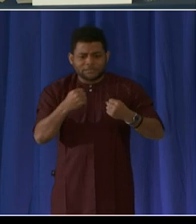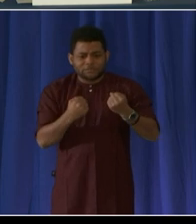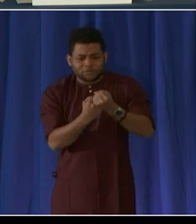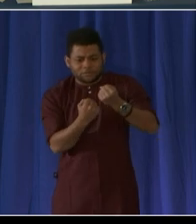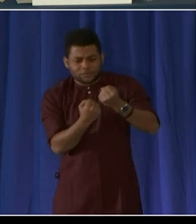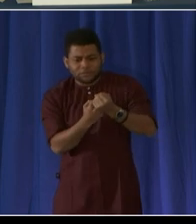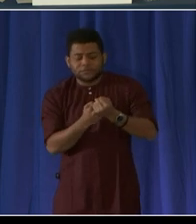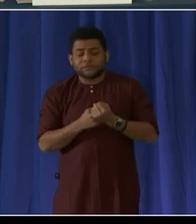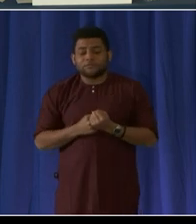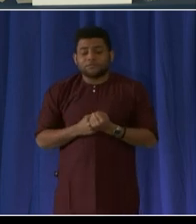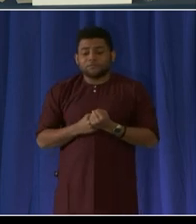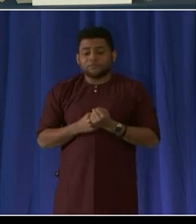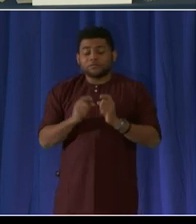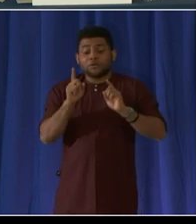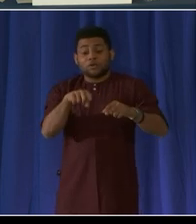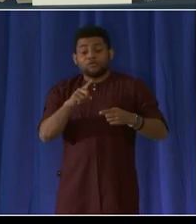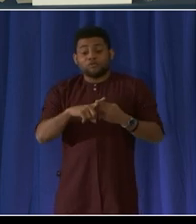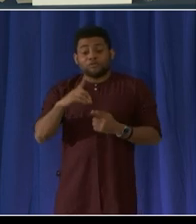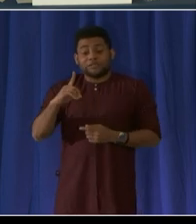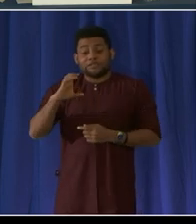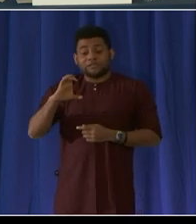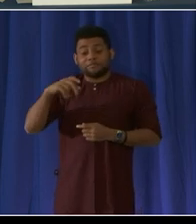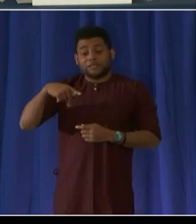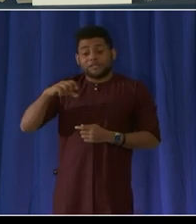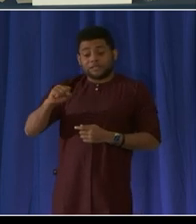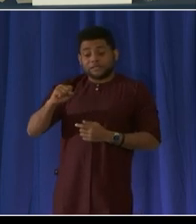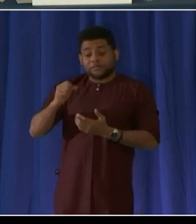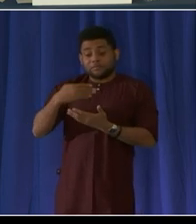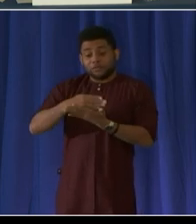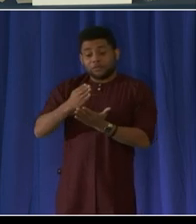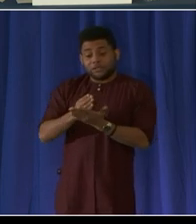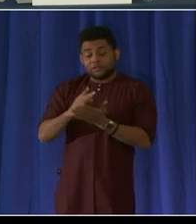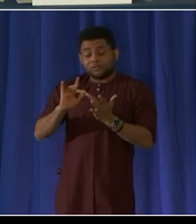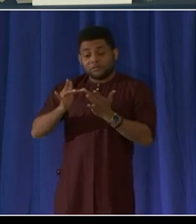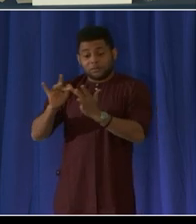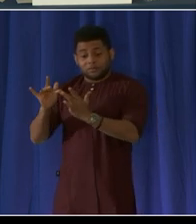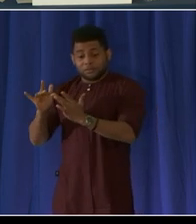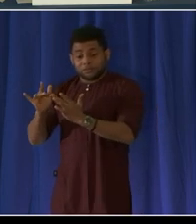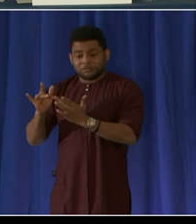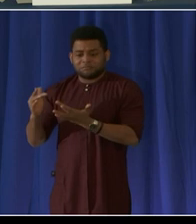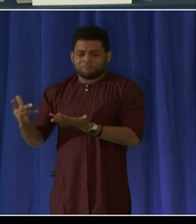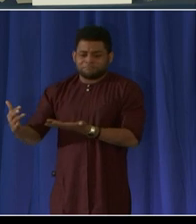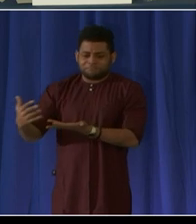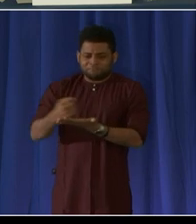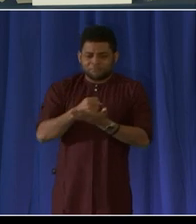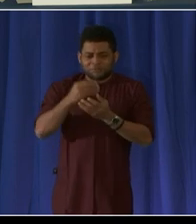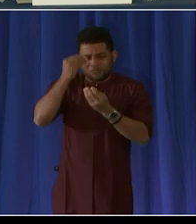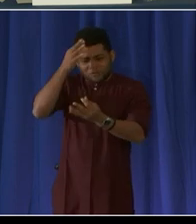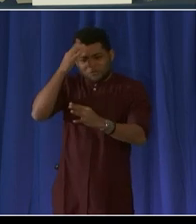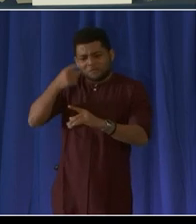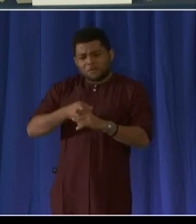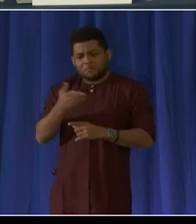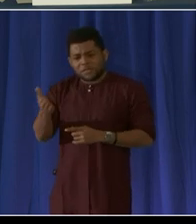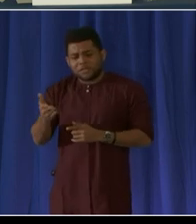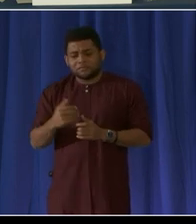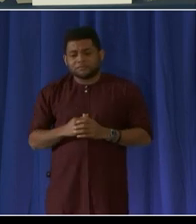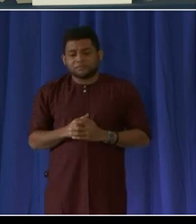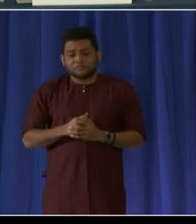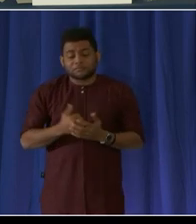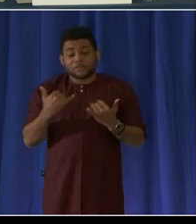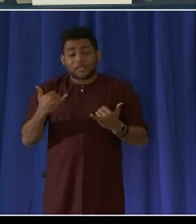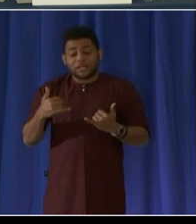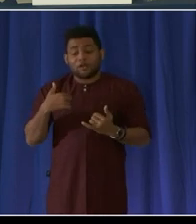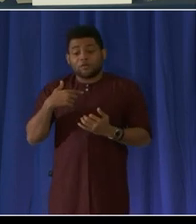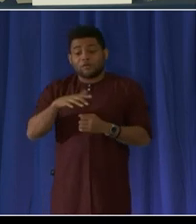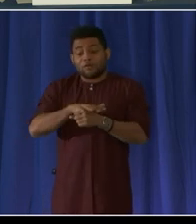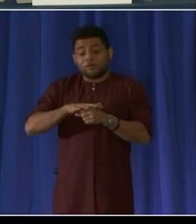You can go to the DCPS budget website to gather more information on school budgets, and we're currently in the phase